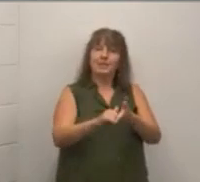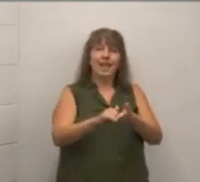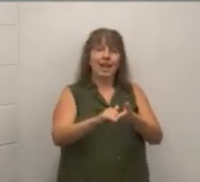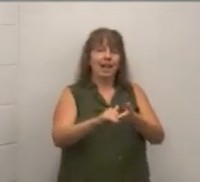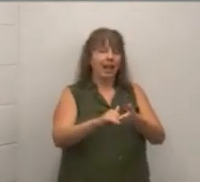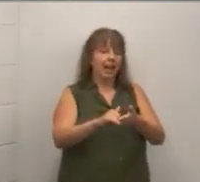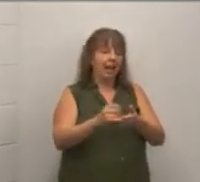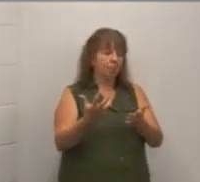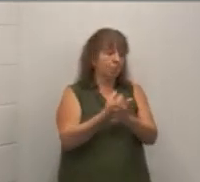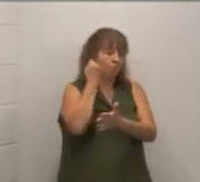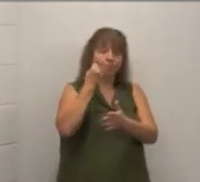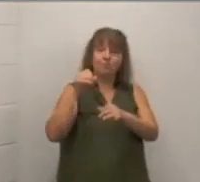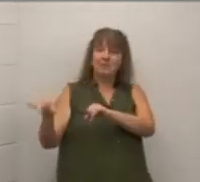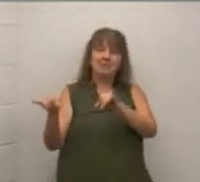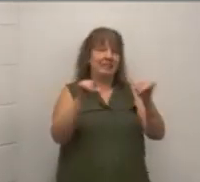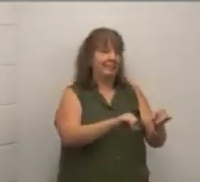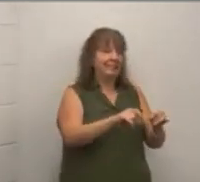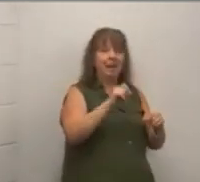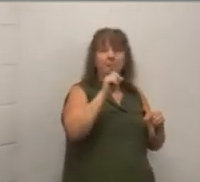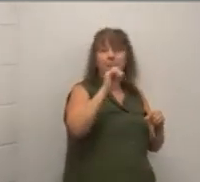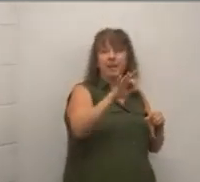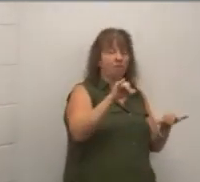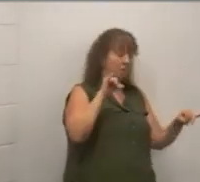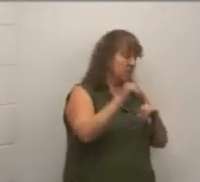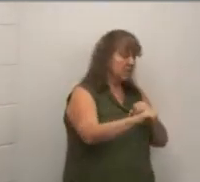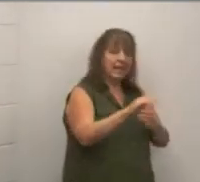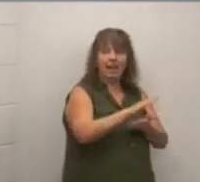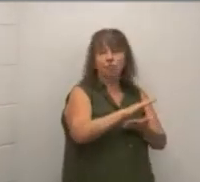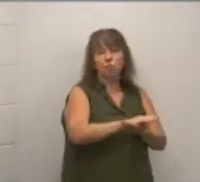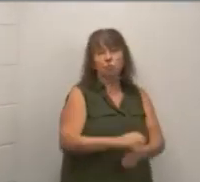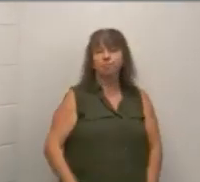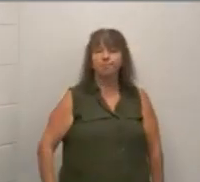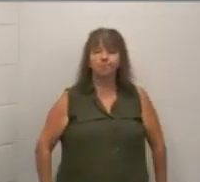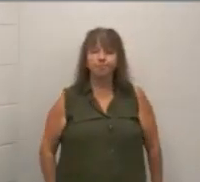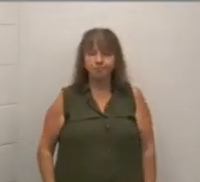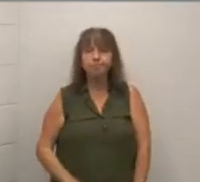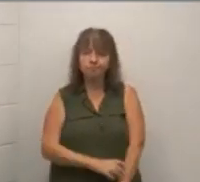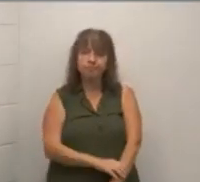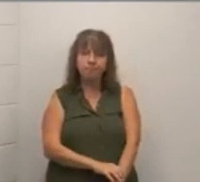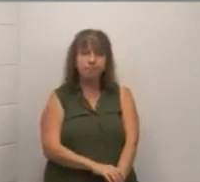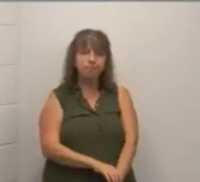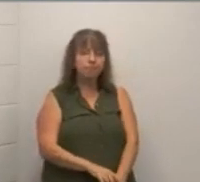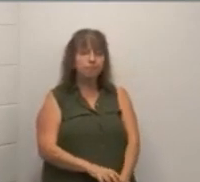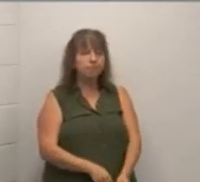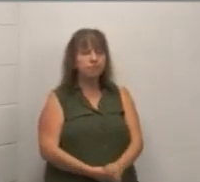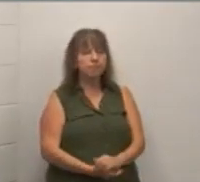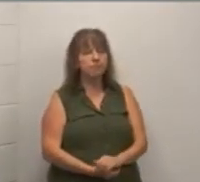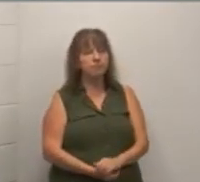if that child would stay where they are with their current teacher.